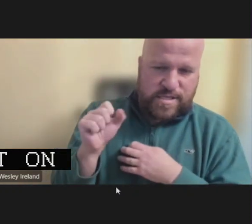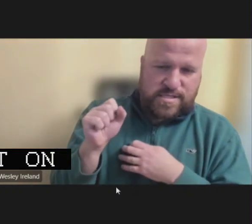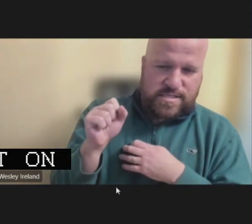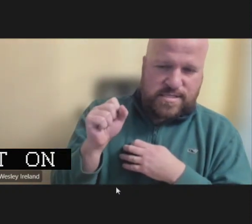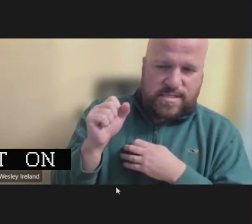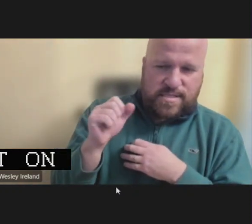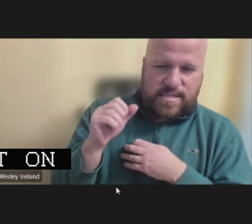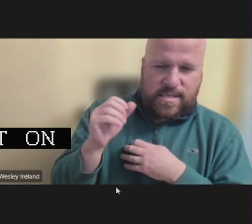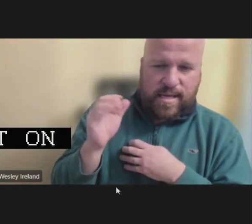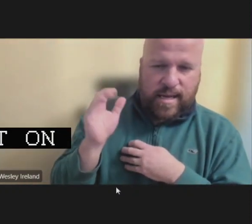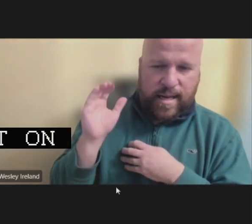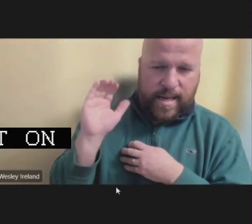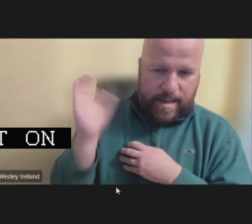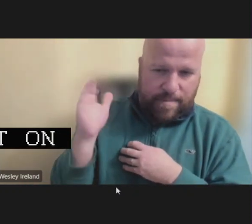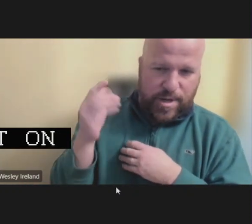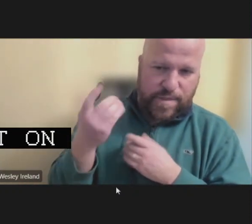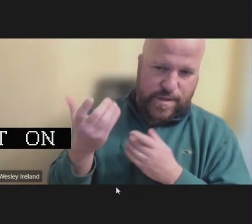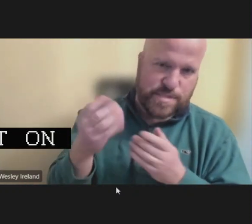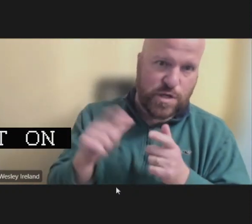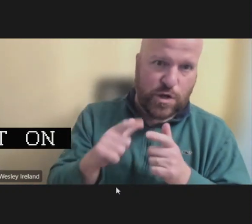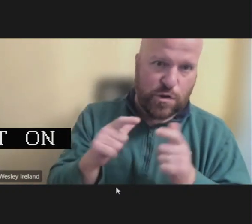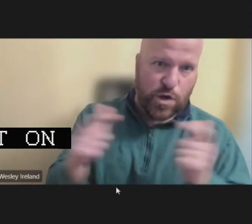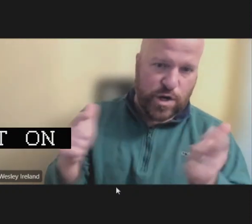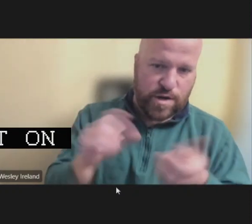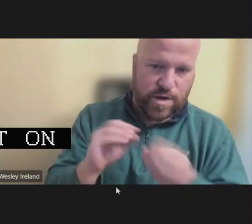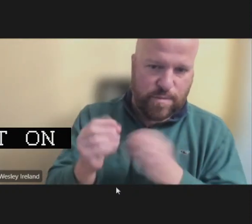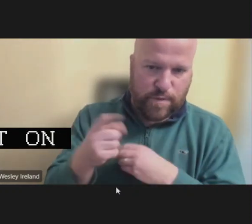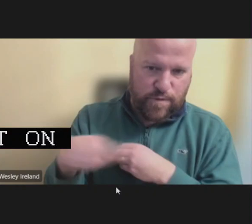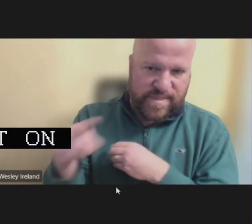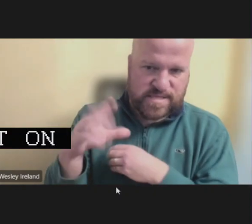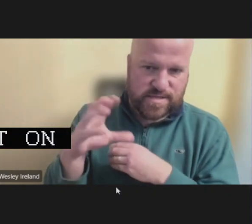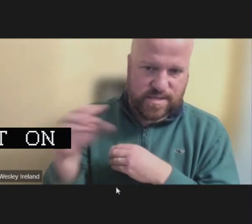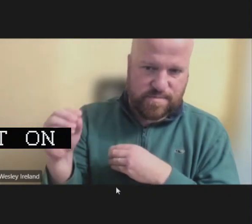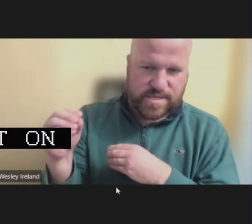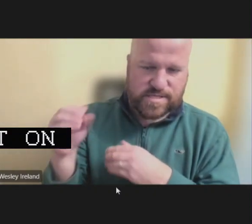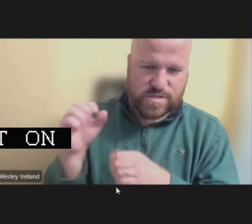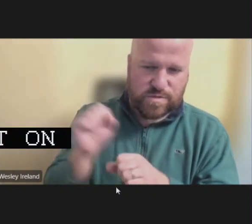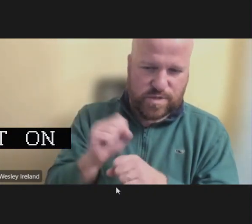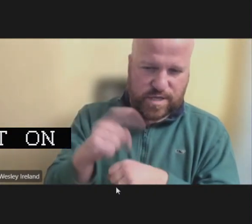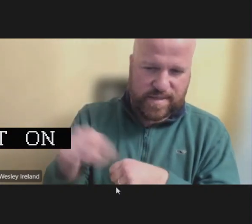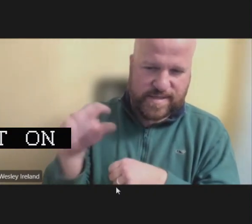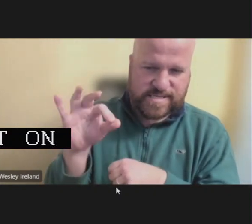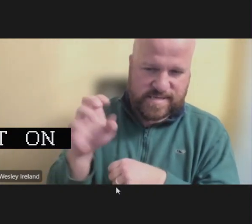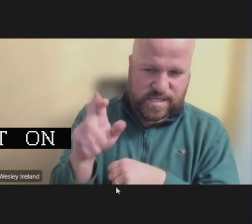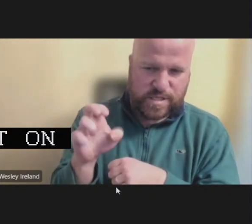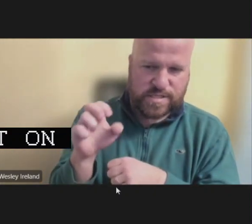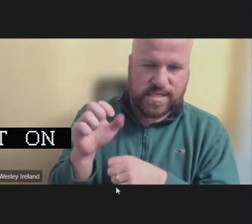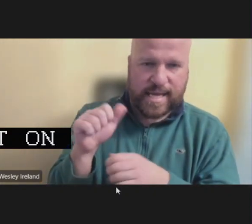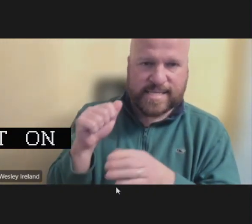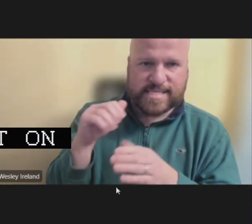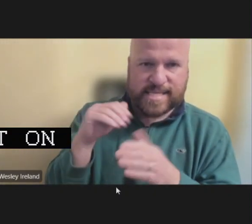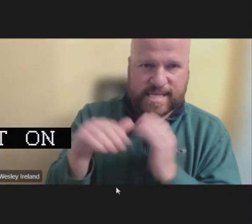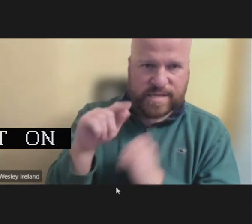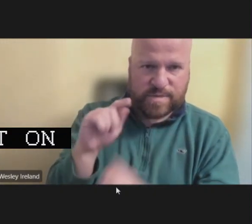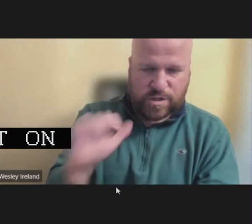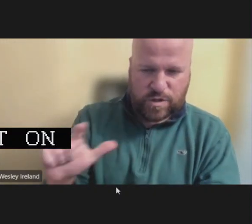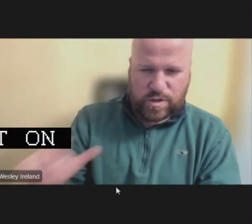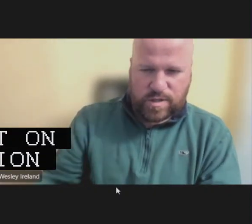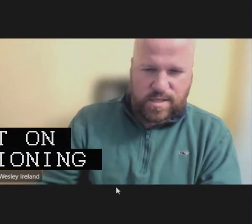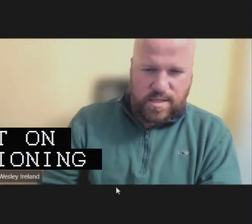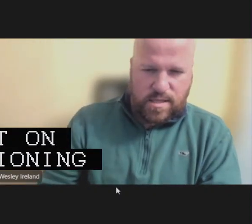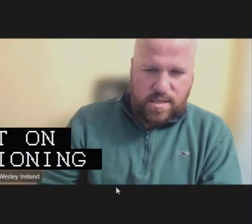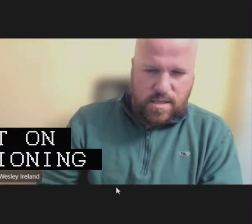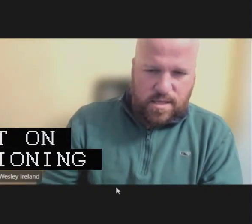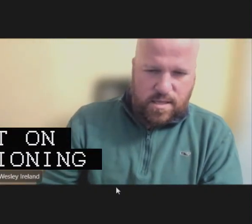glasses, to include captioning features. So apparently there's a growing number